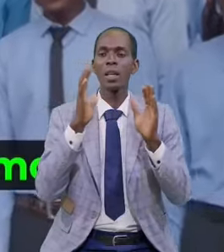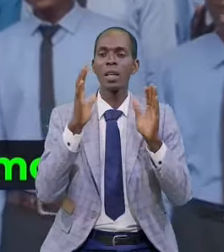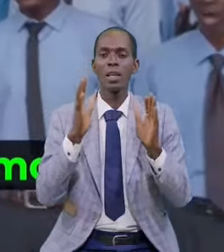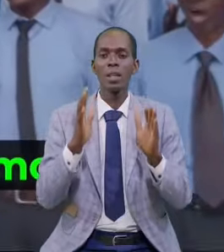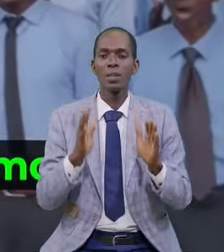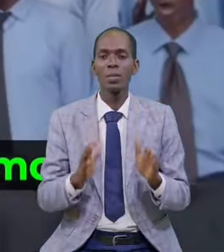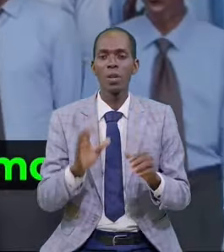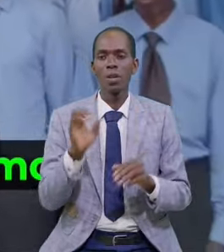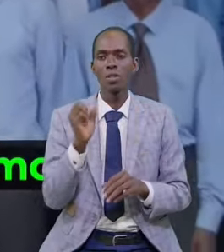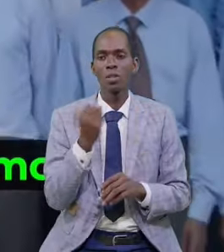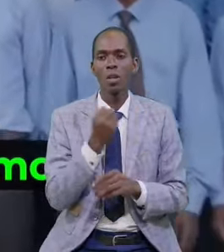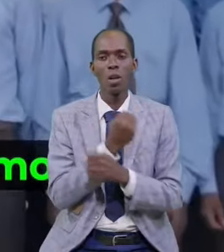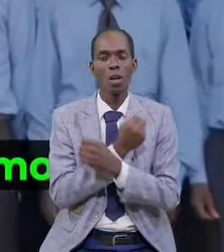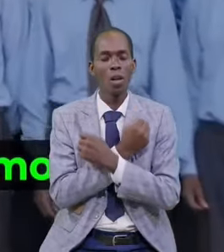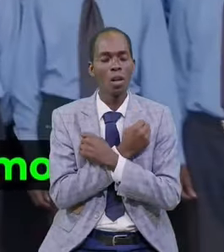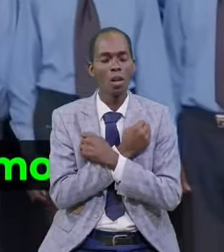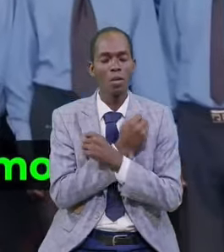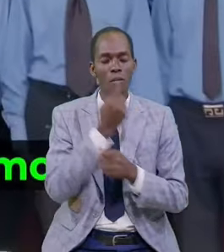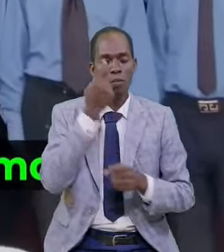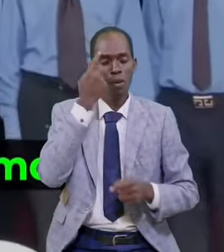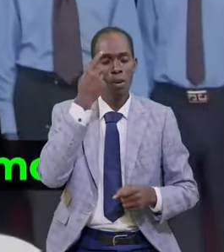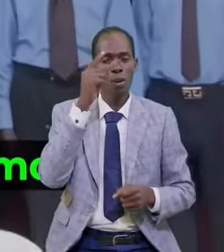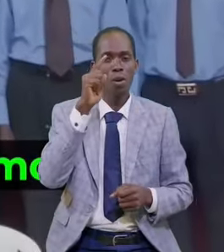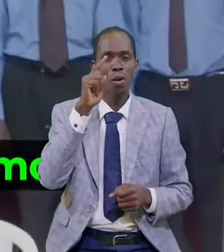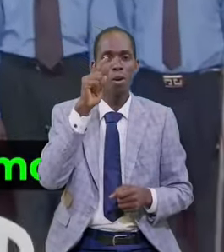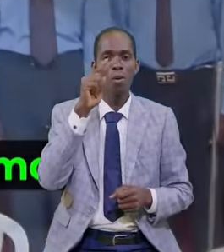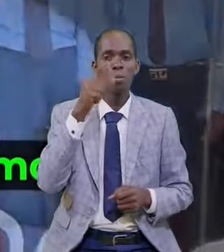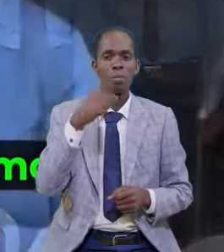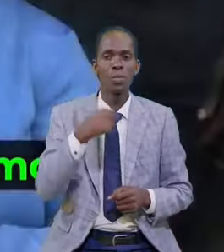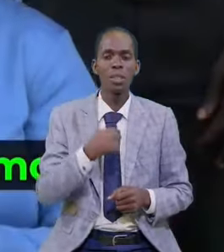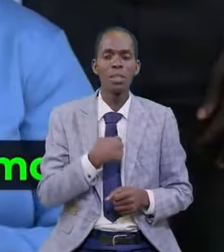myor love for